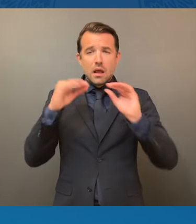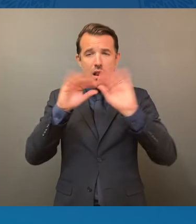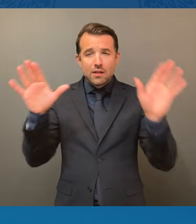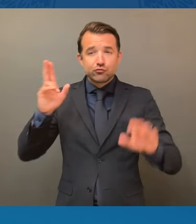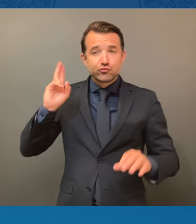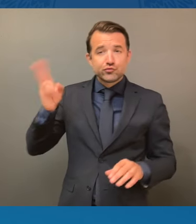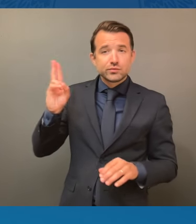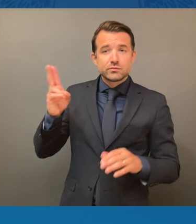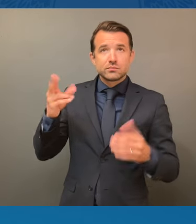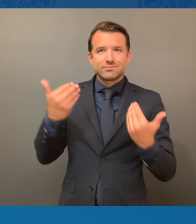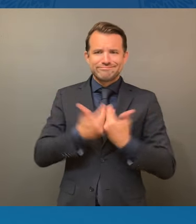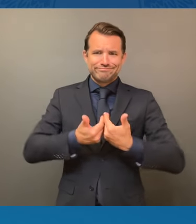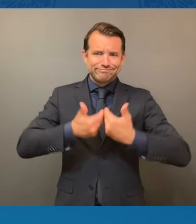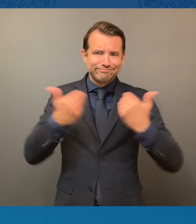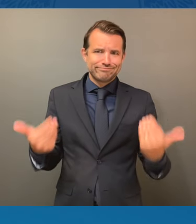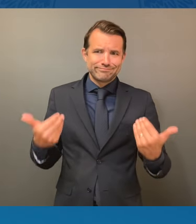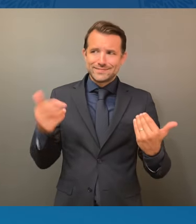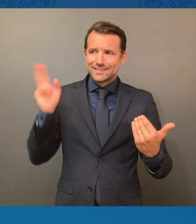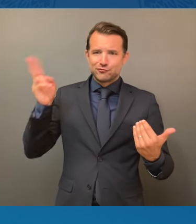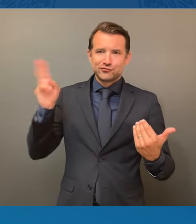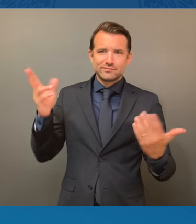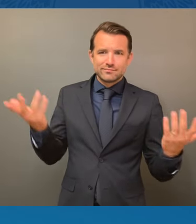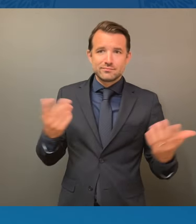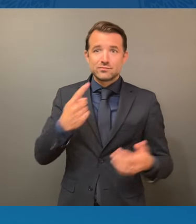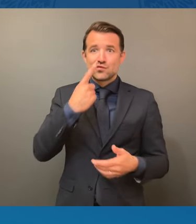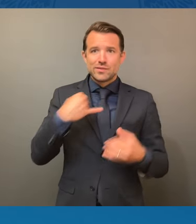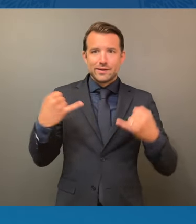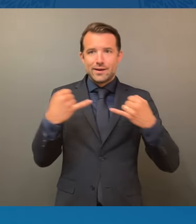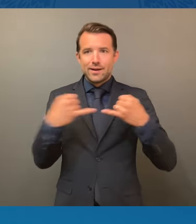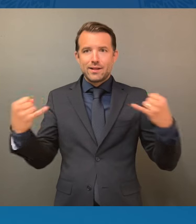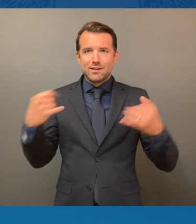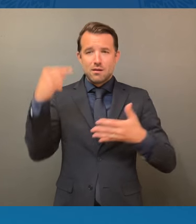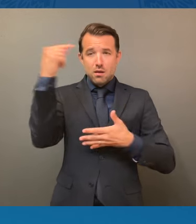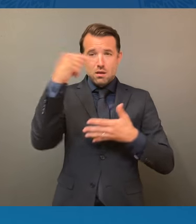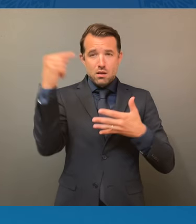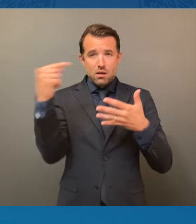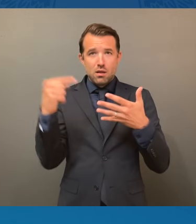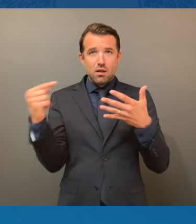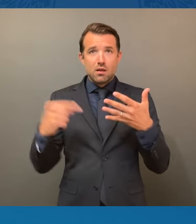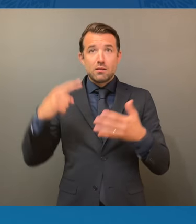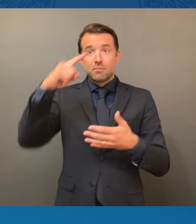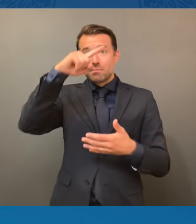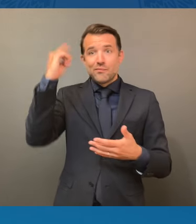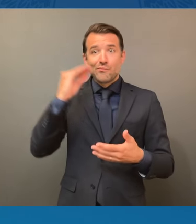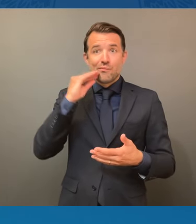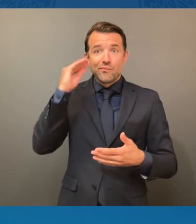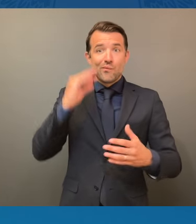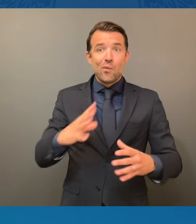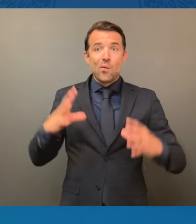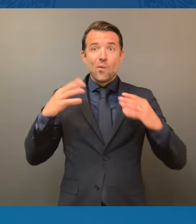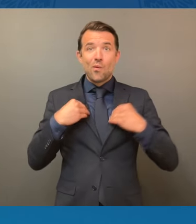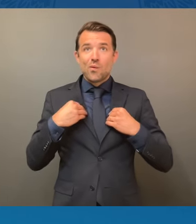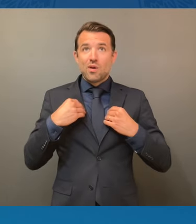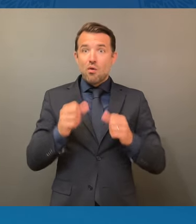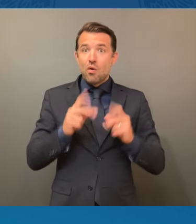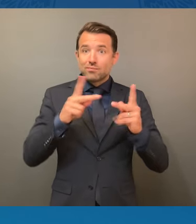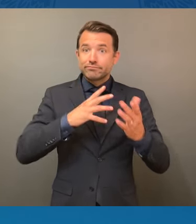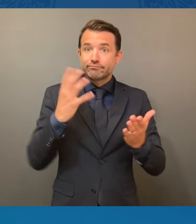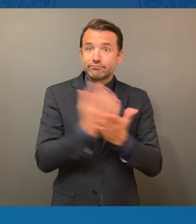restrictive covenants, and redlining that long denied Black homeowners the opportunity to take full advantage of